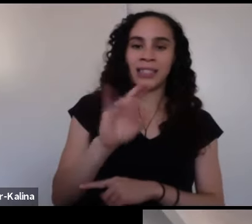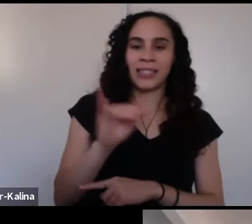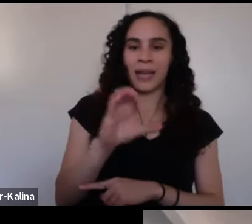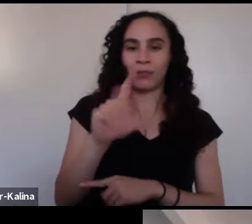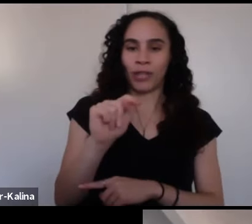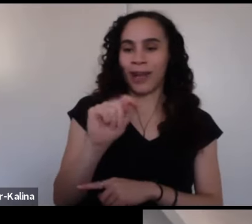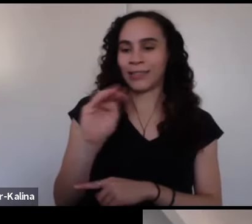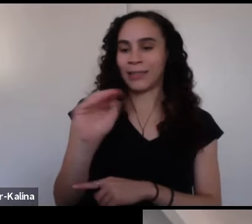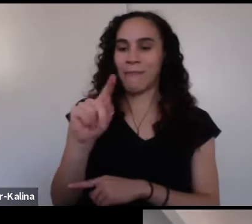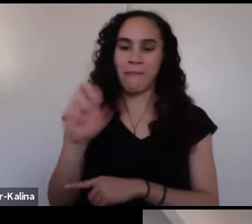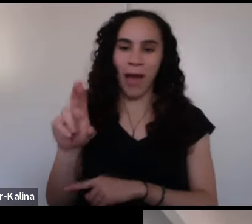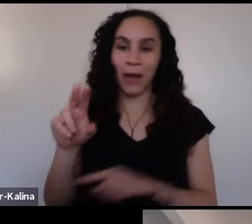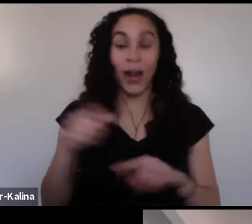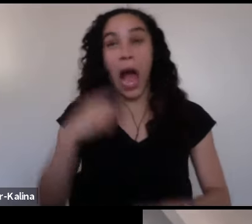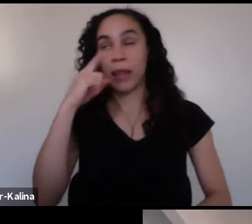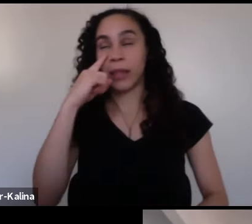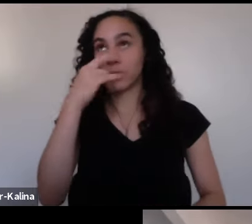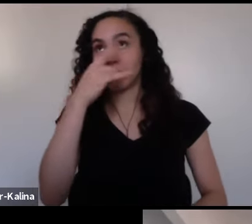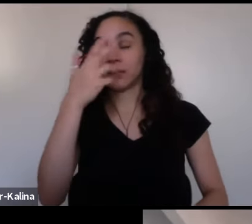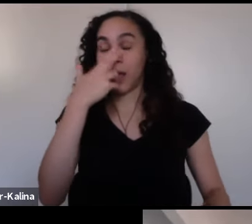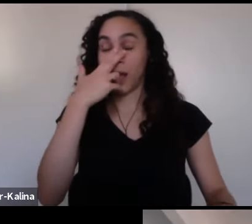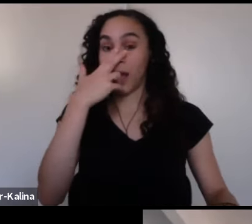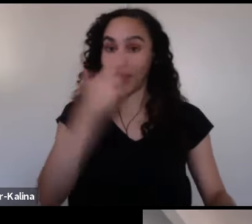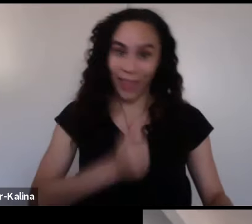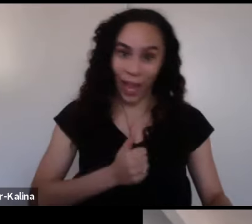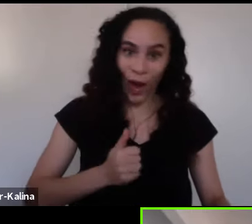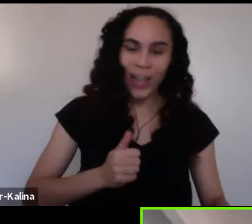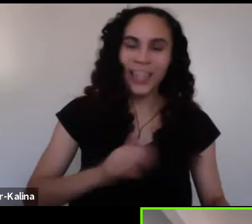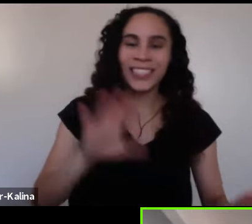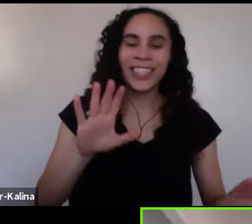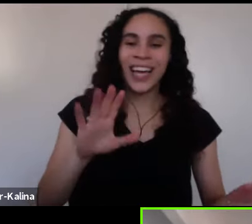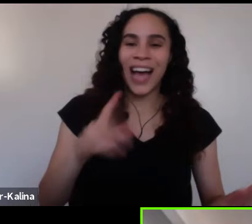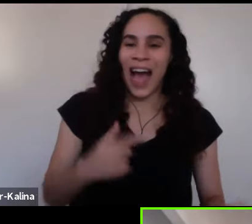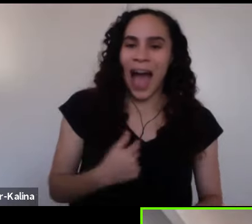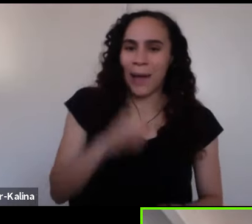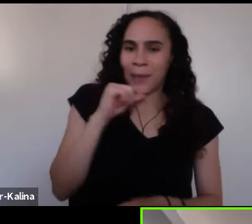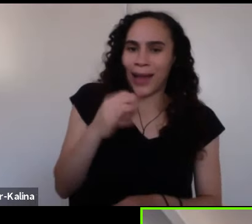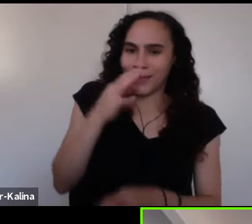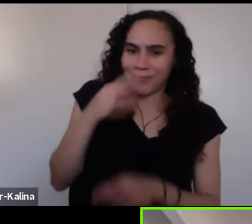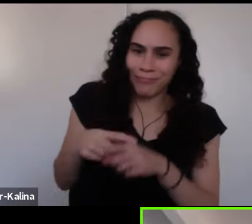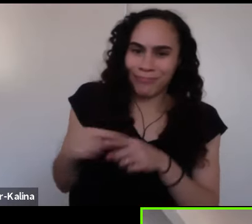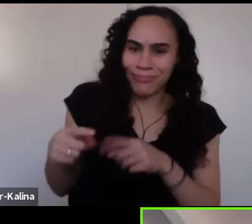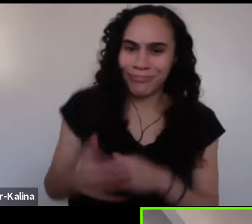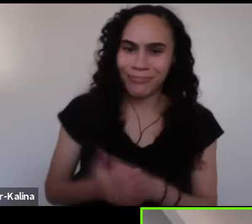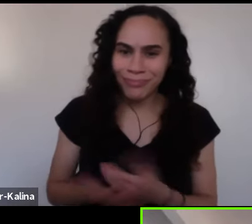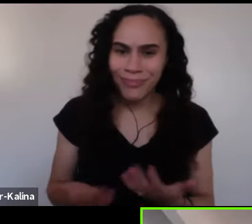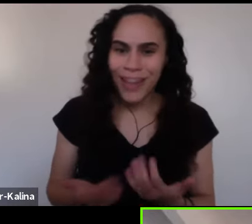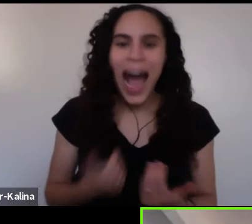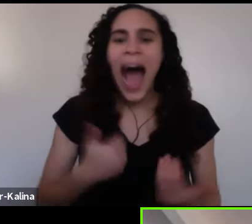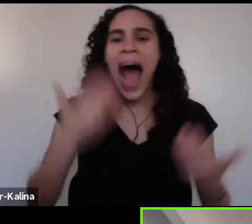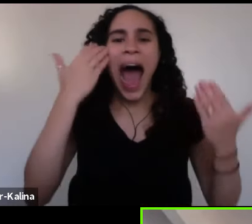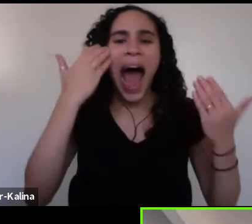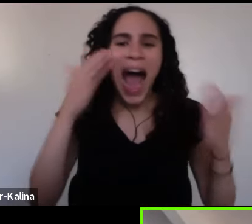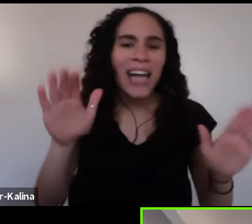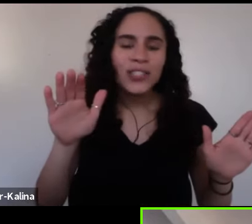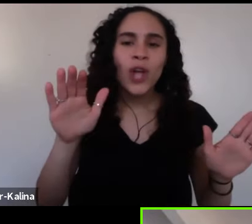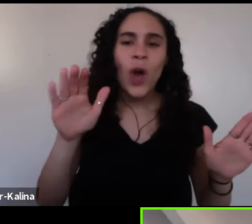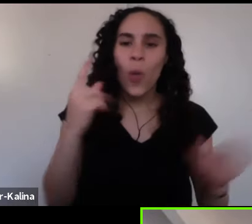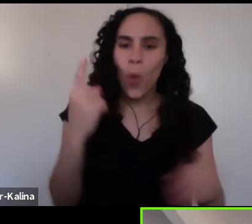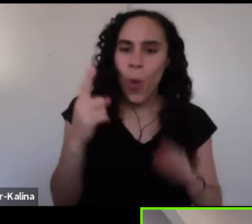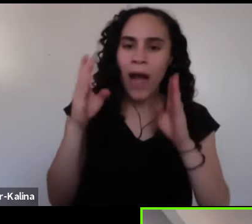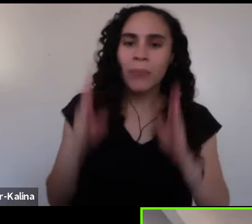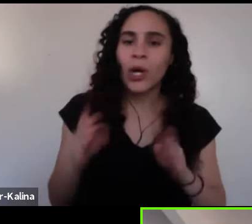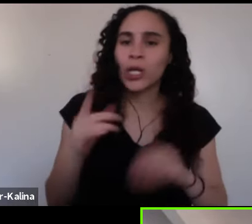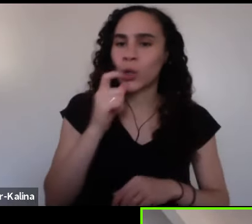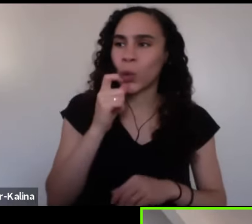We're all on a journey, right? There's no expert in this. I don't know a single person who would consider them an expert in this, and I know